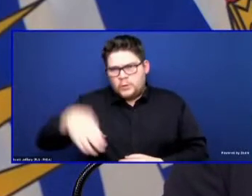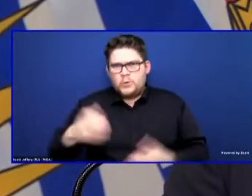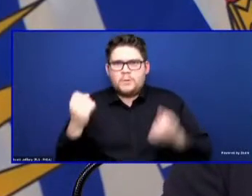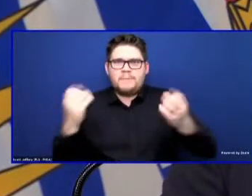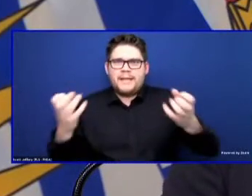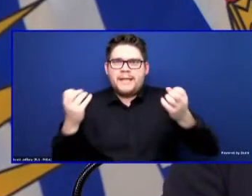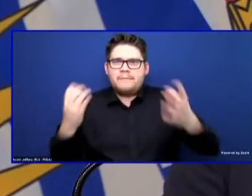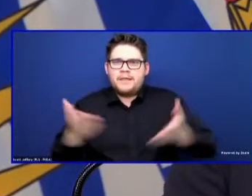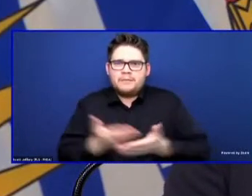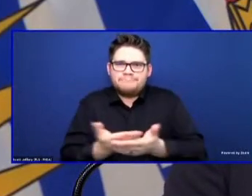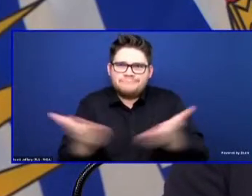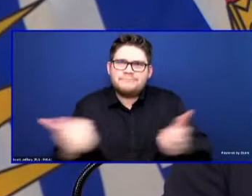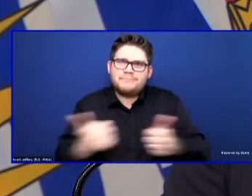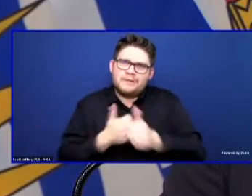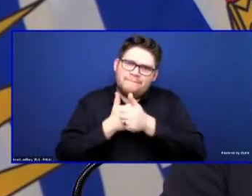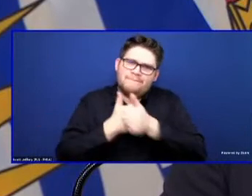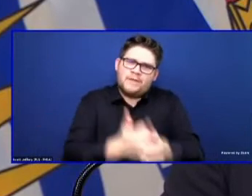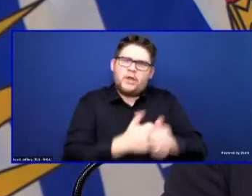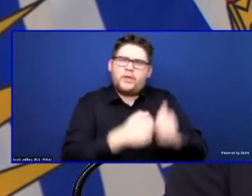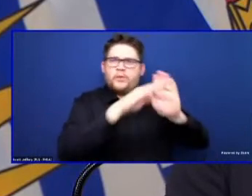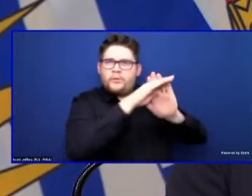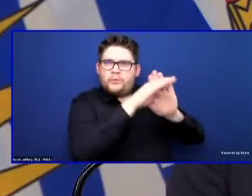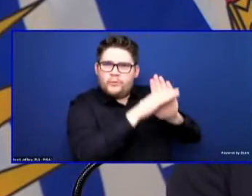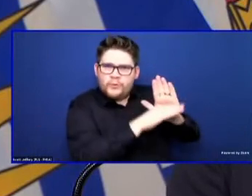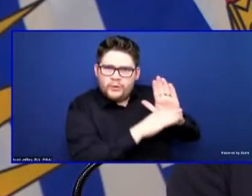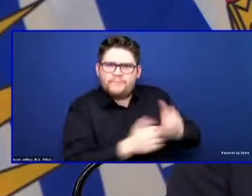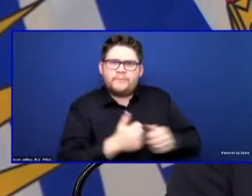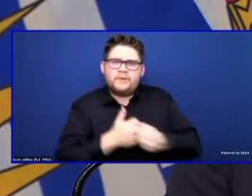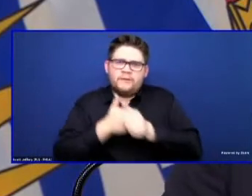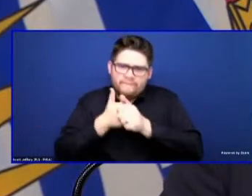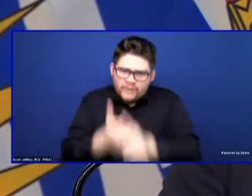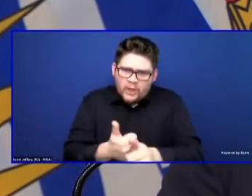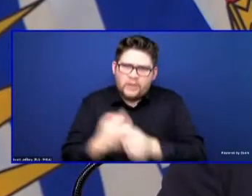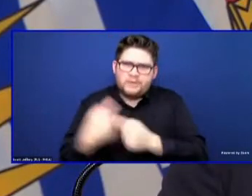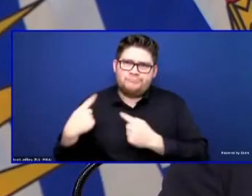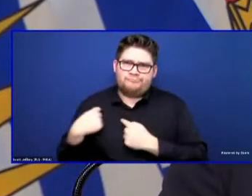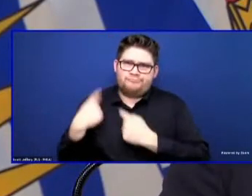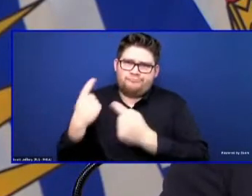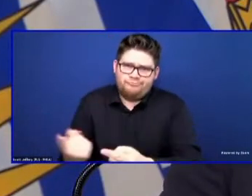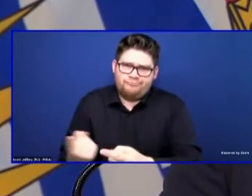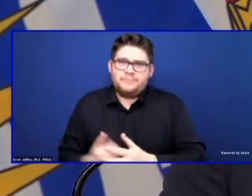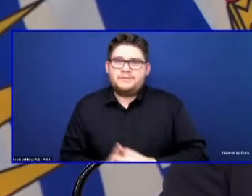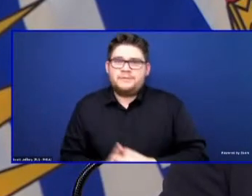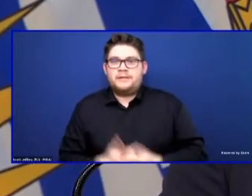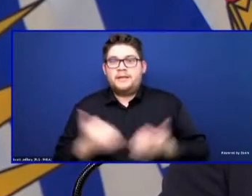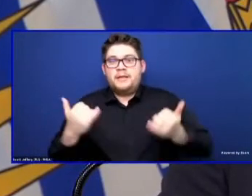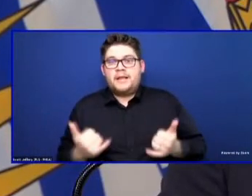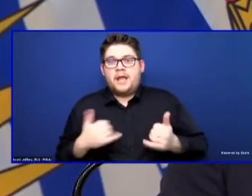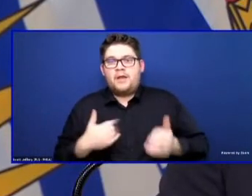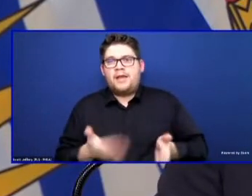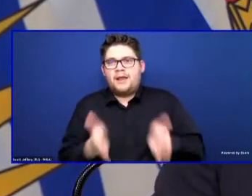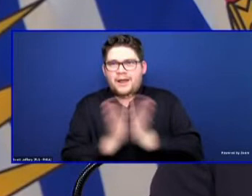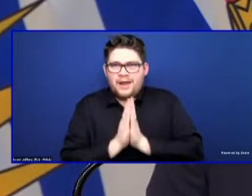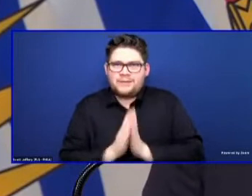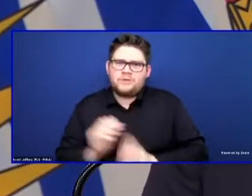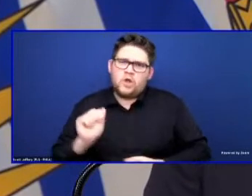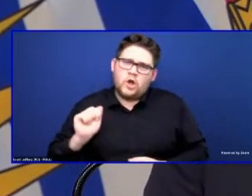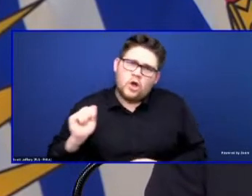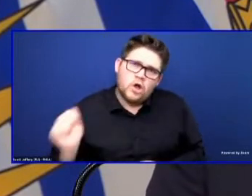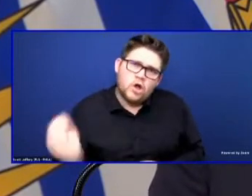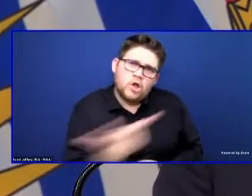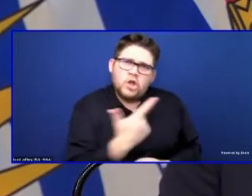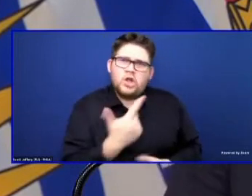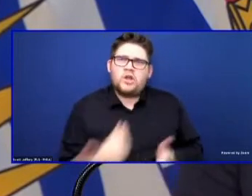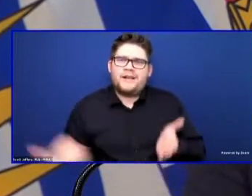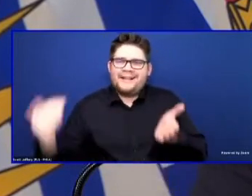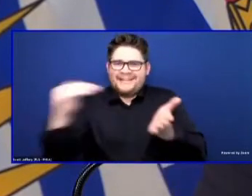health orders that we have in place. But we need now for all of us to get onto this path. And I want to